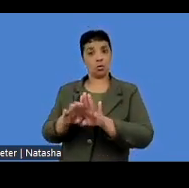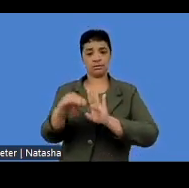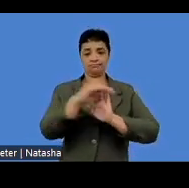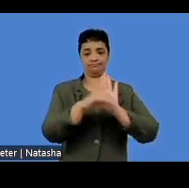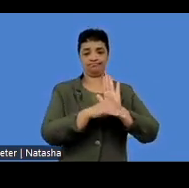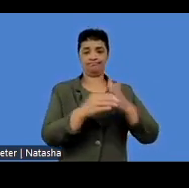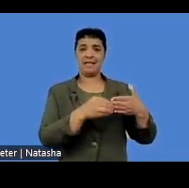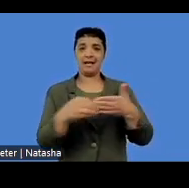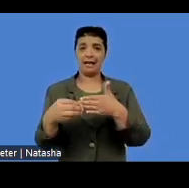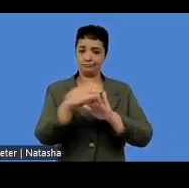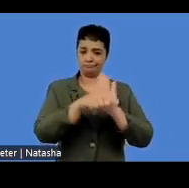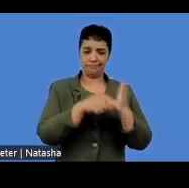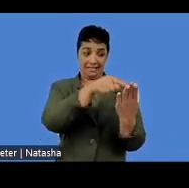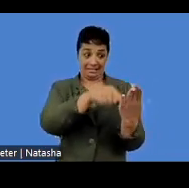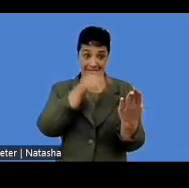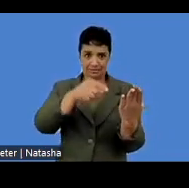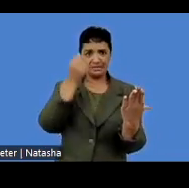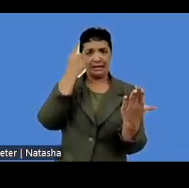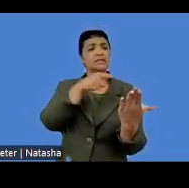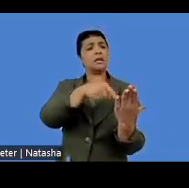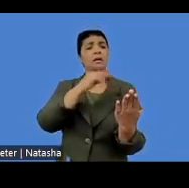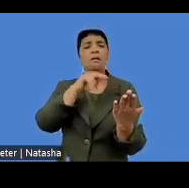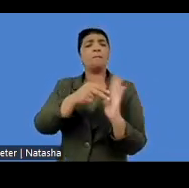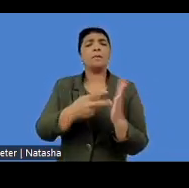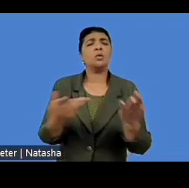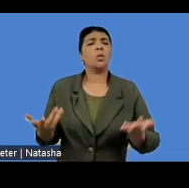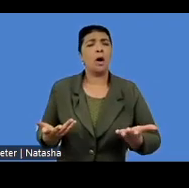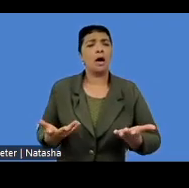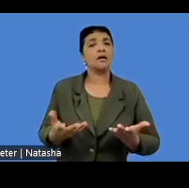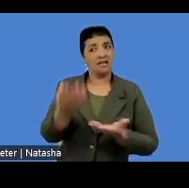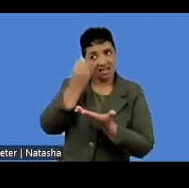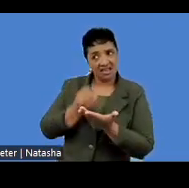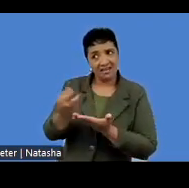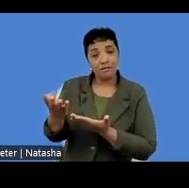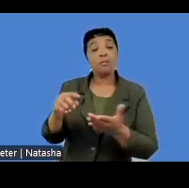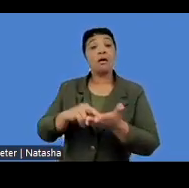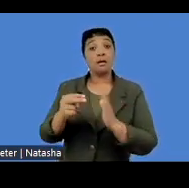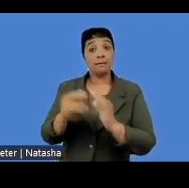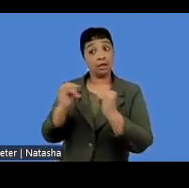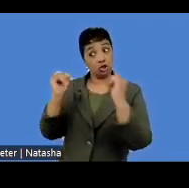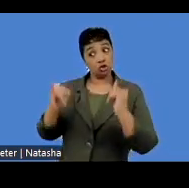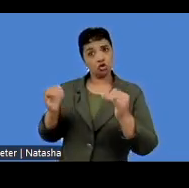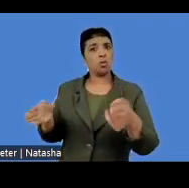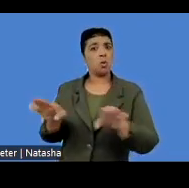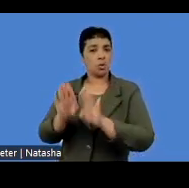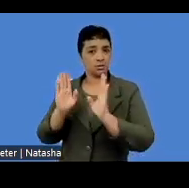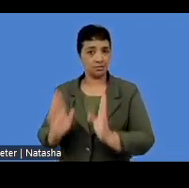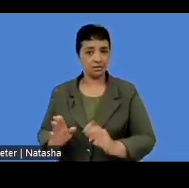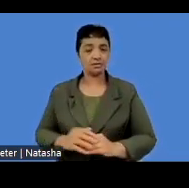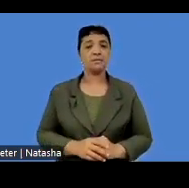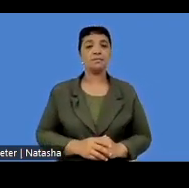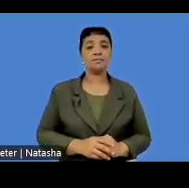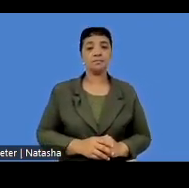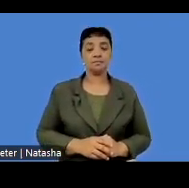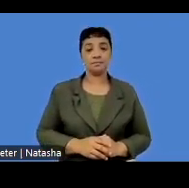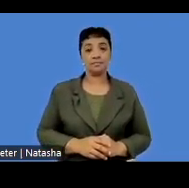an opportunity missed in terms of de-escalating institutionalization, because we've just went back to the